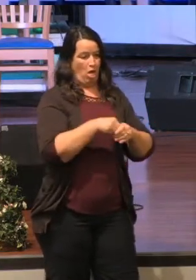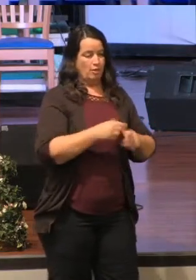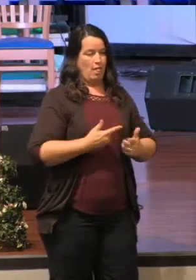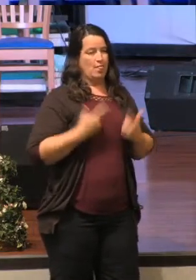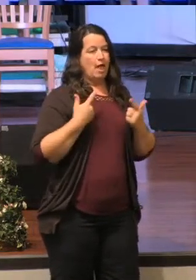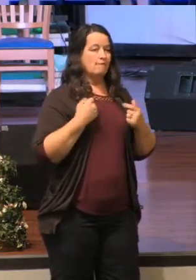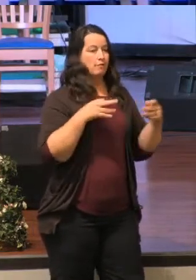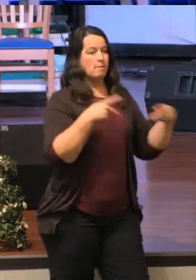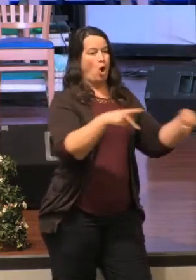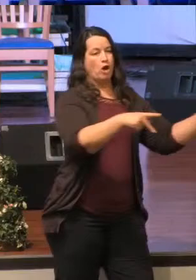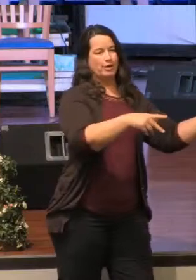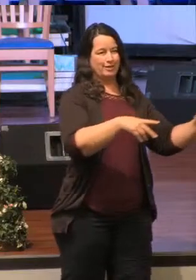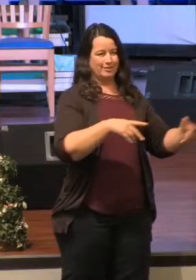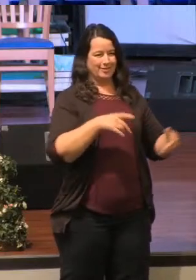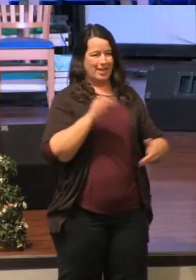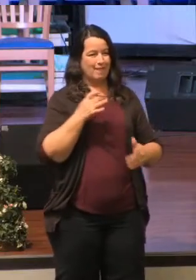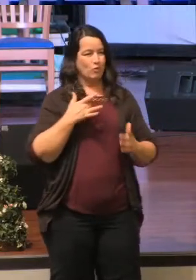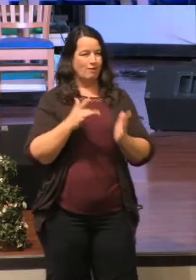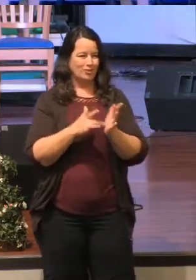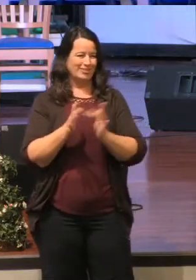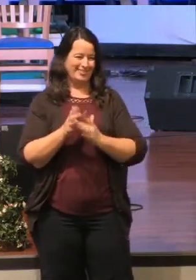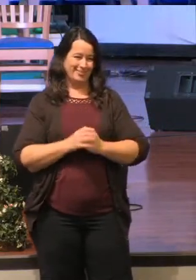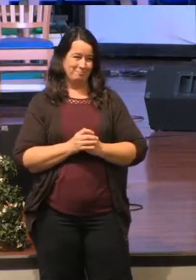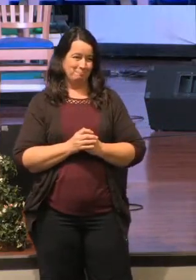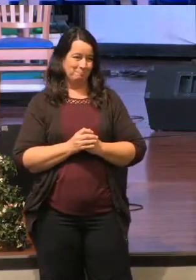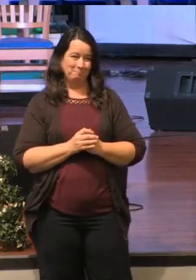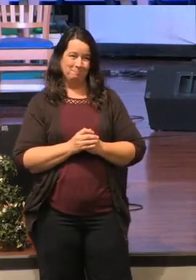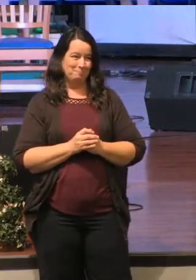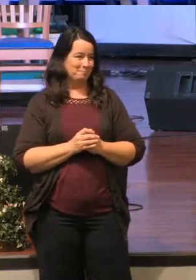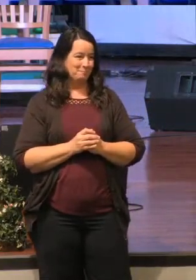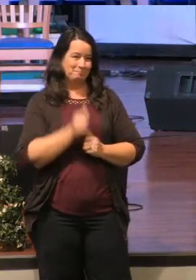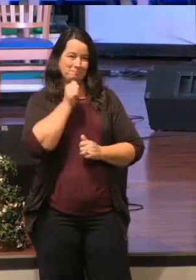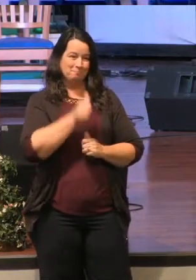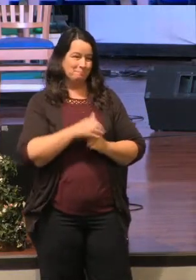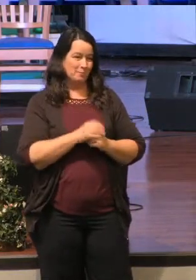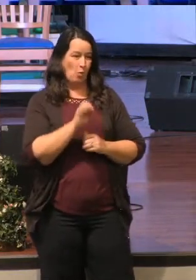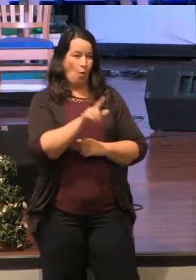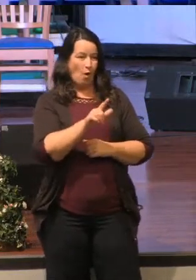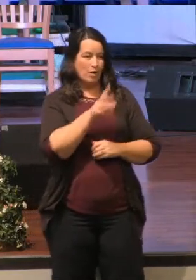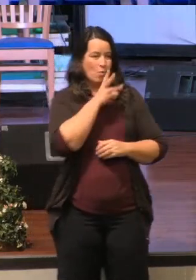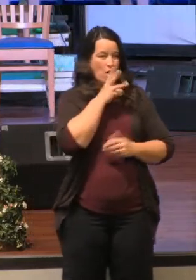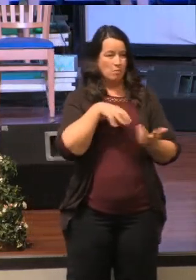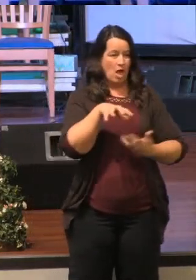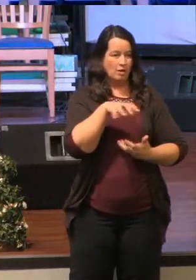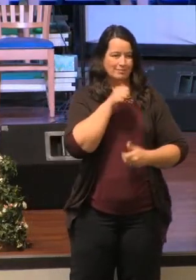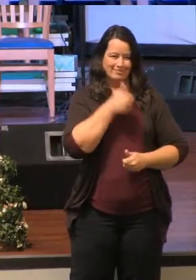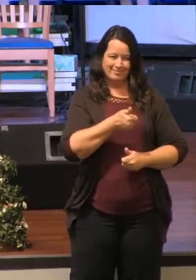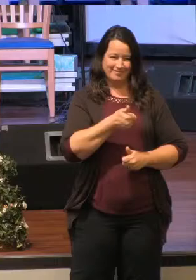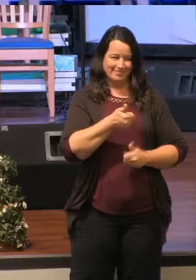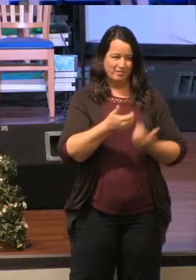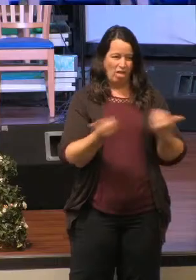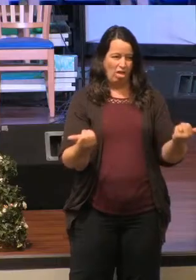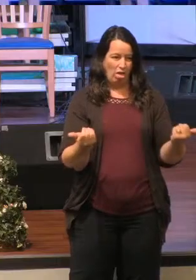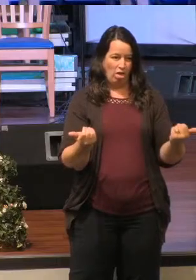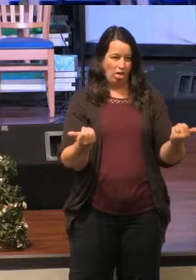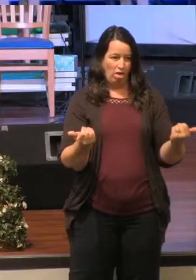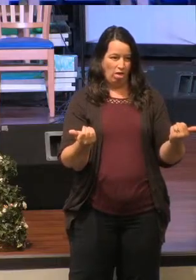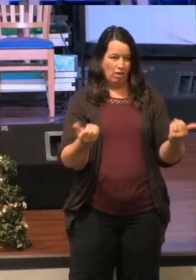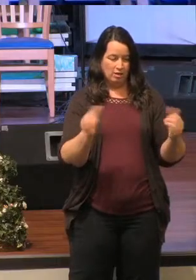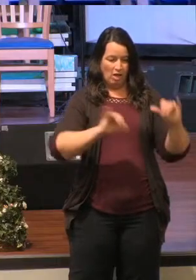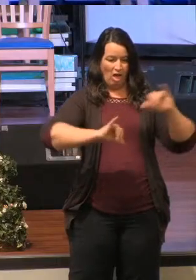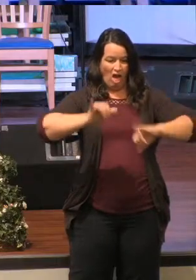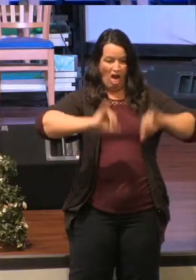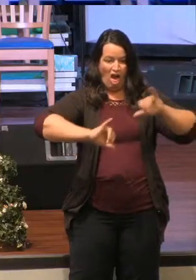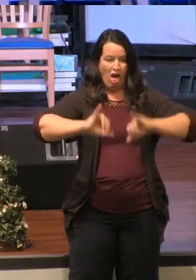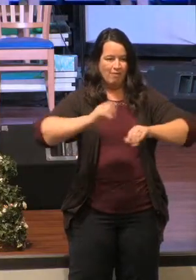in the world if you're in Christ. Because oil and water do not mix. You can put them together. Science